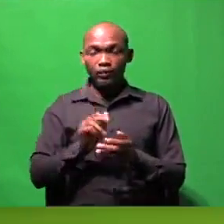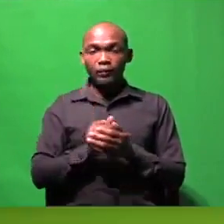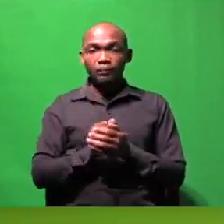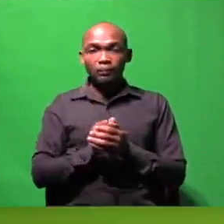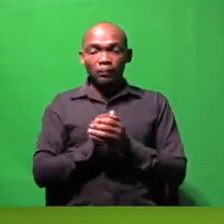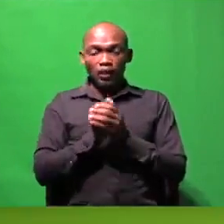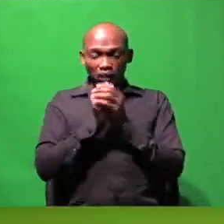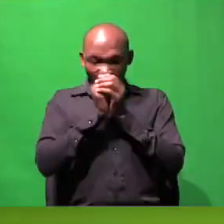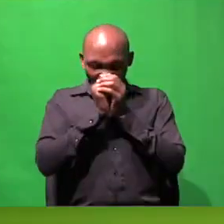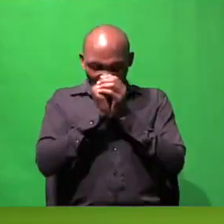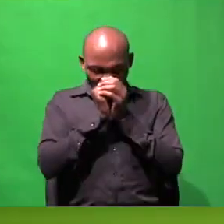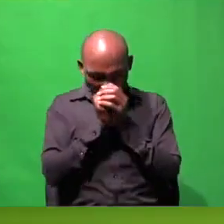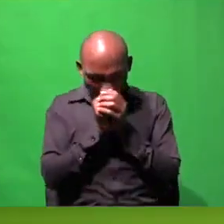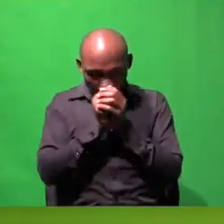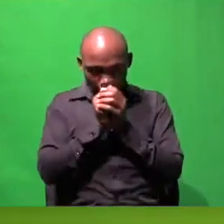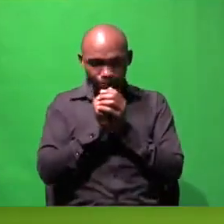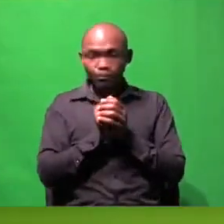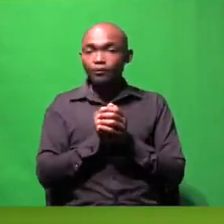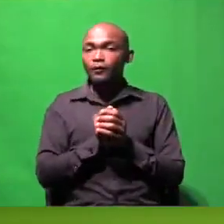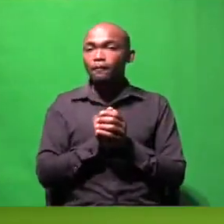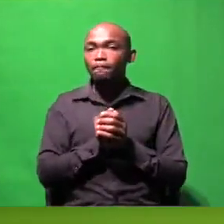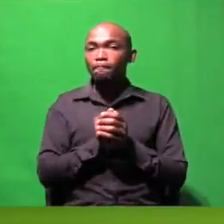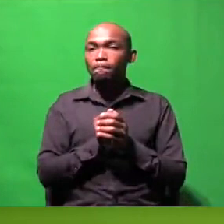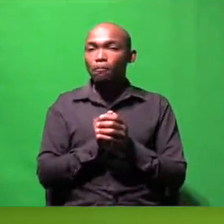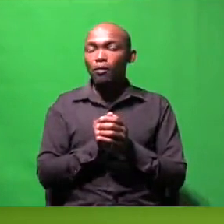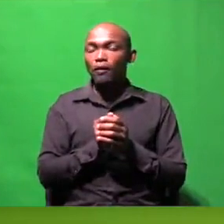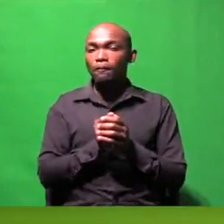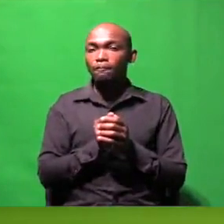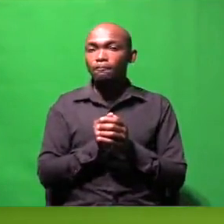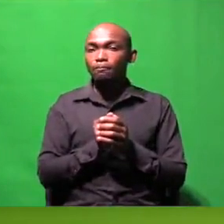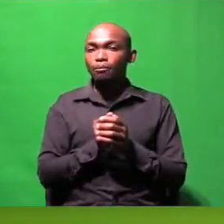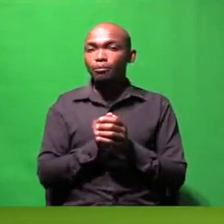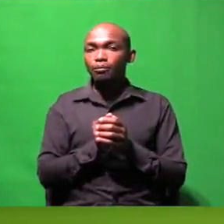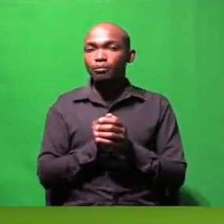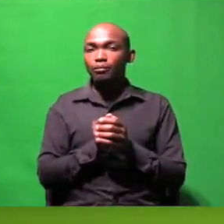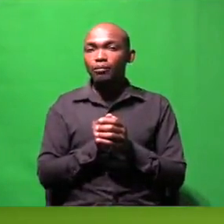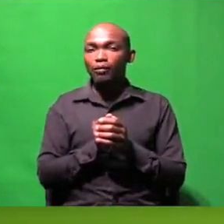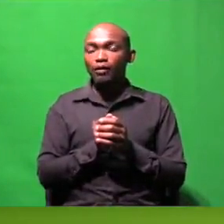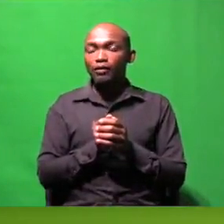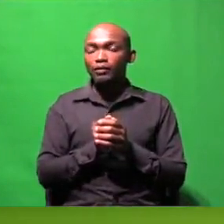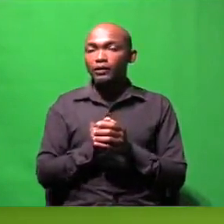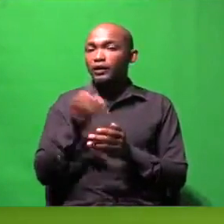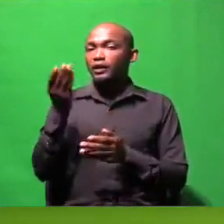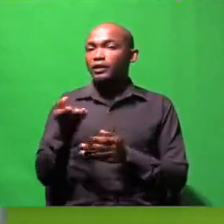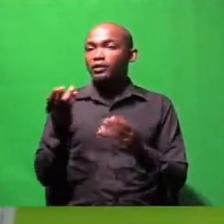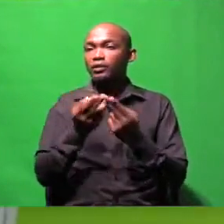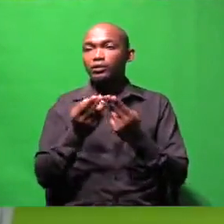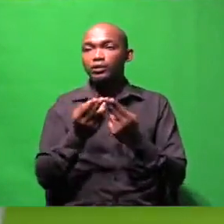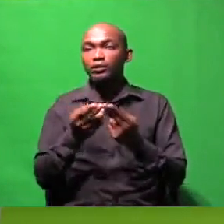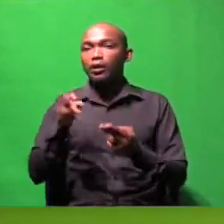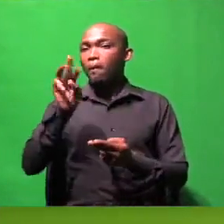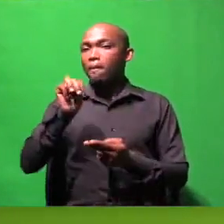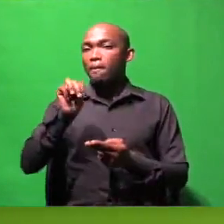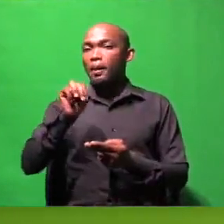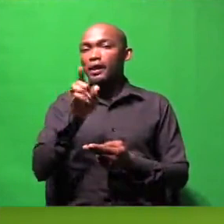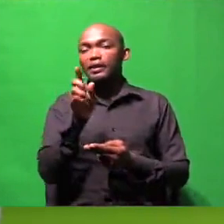has 23 mass with 11 electron, and magnesium, which